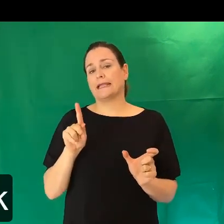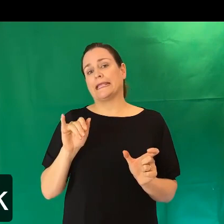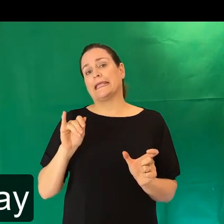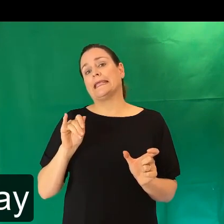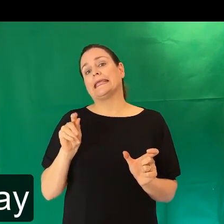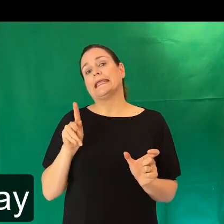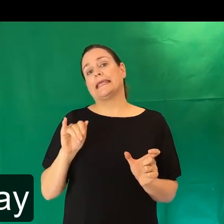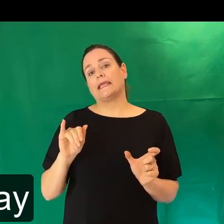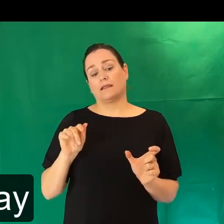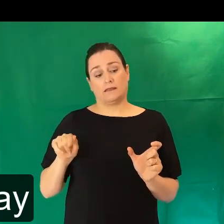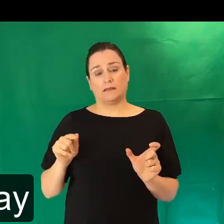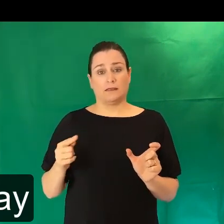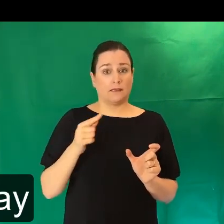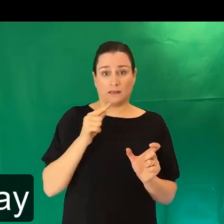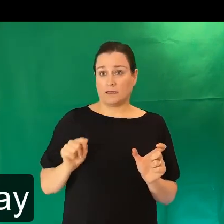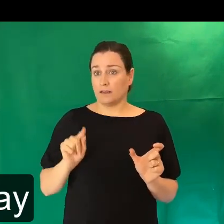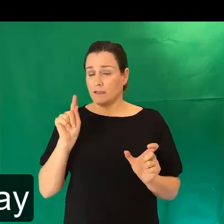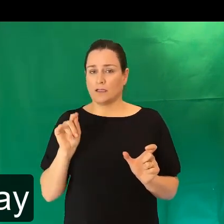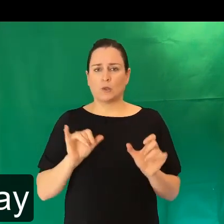think about your own answer.